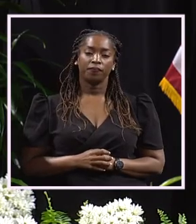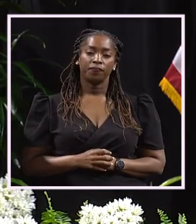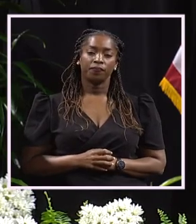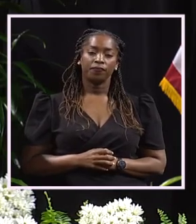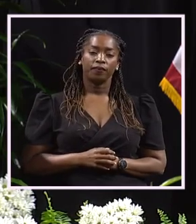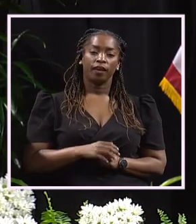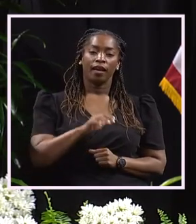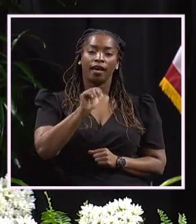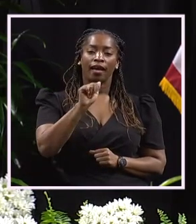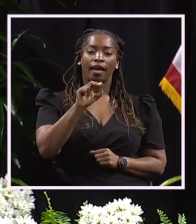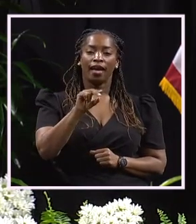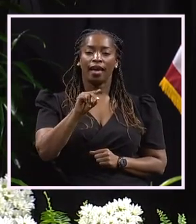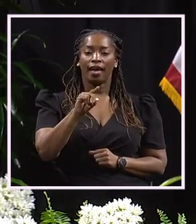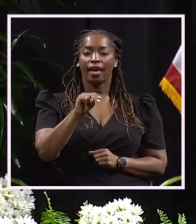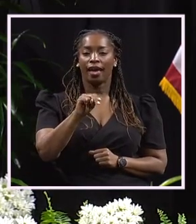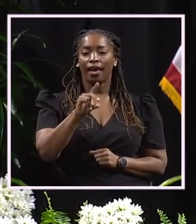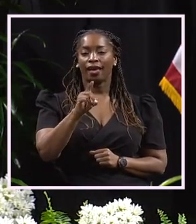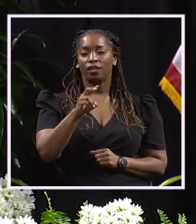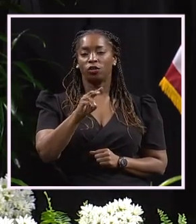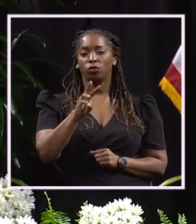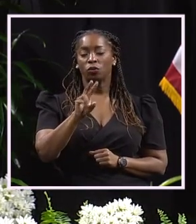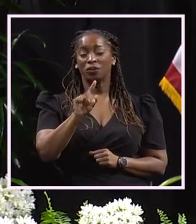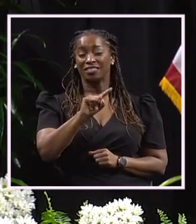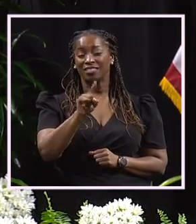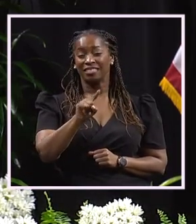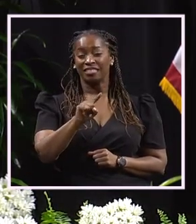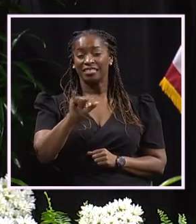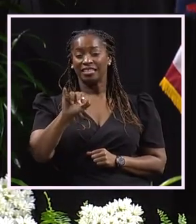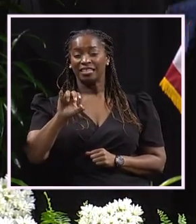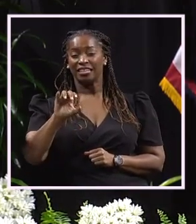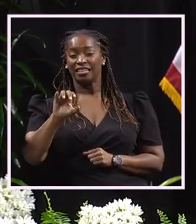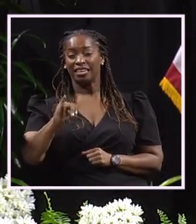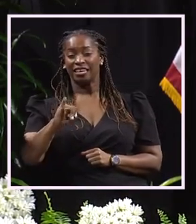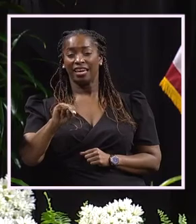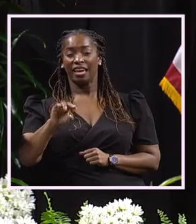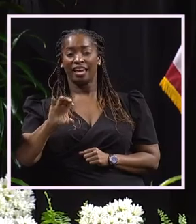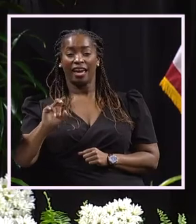Andrew Z. Ng, MBA.